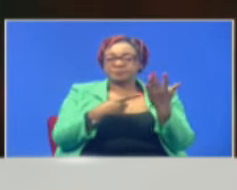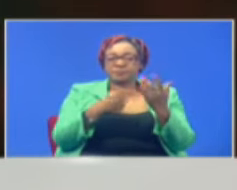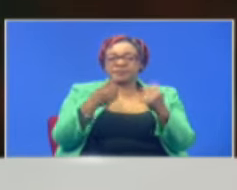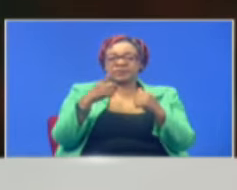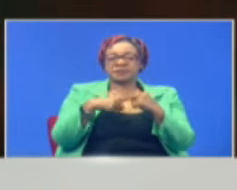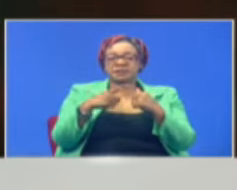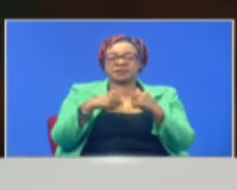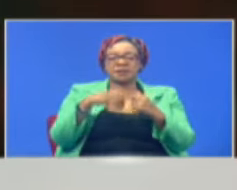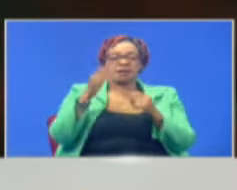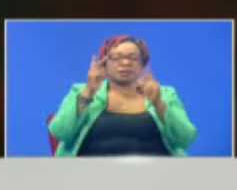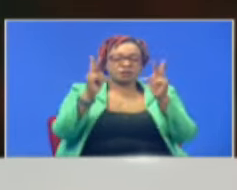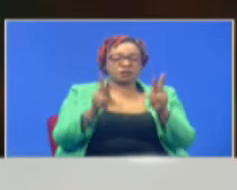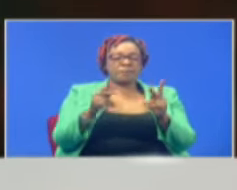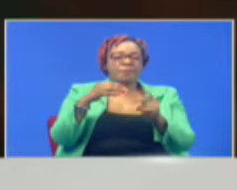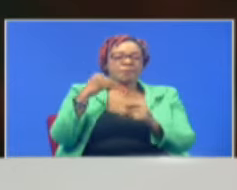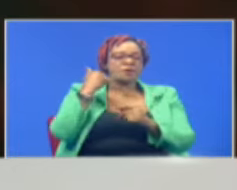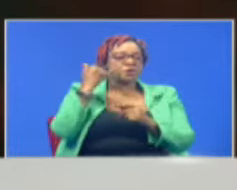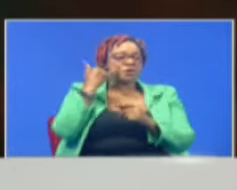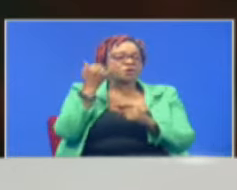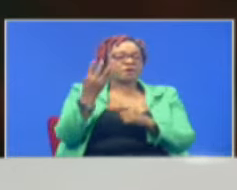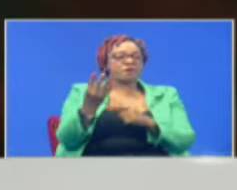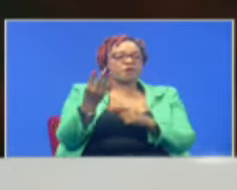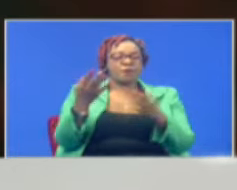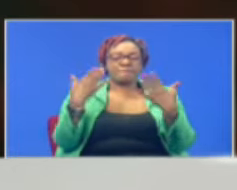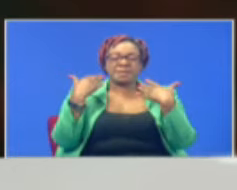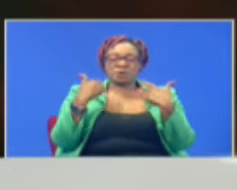and Nakuru 4, while Meru has 3.